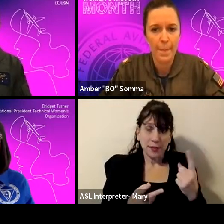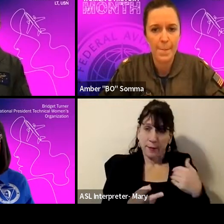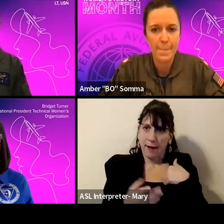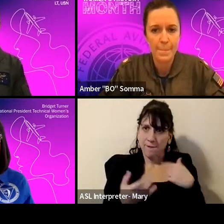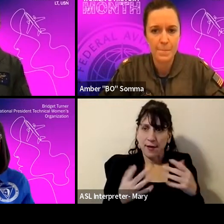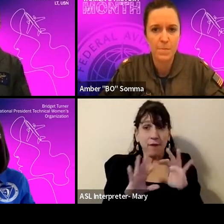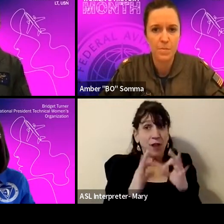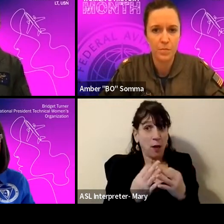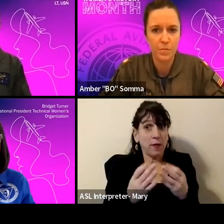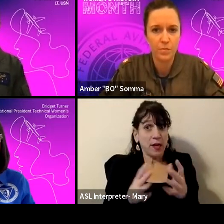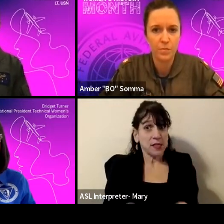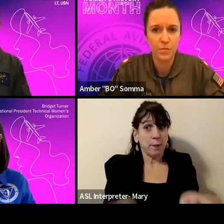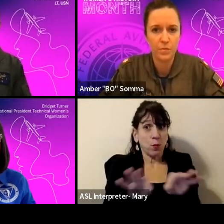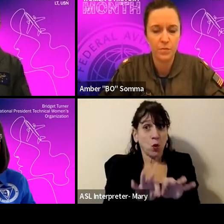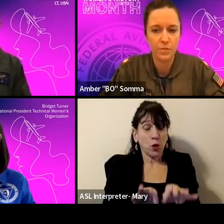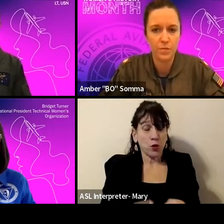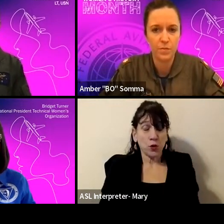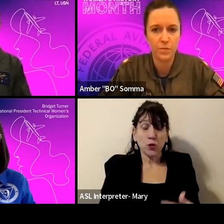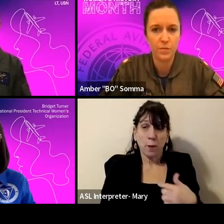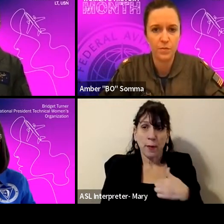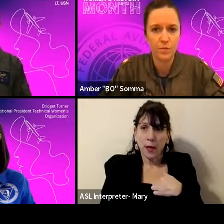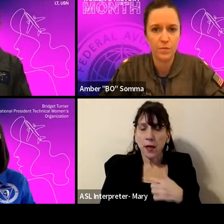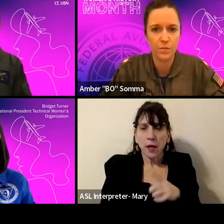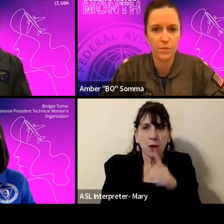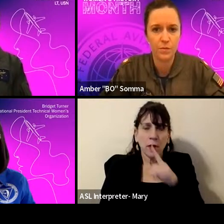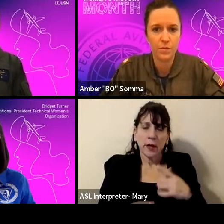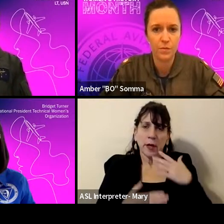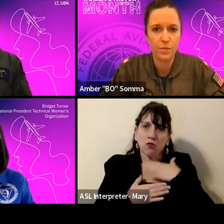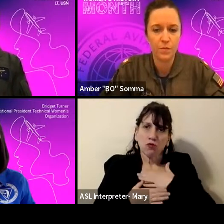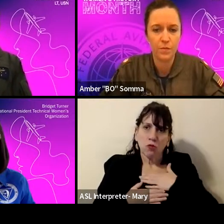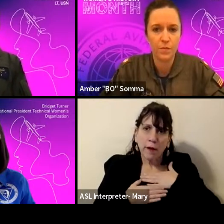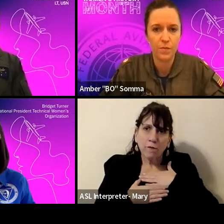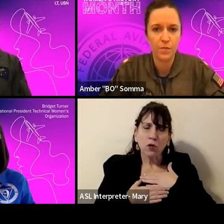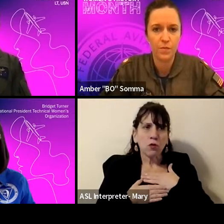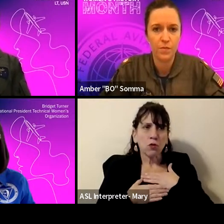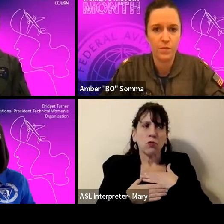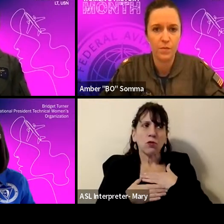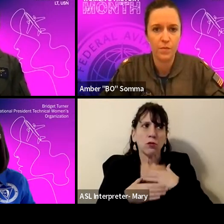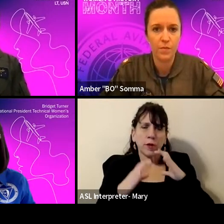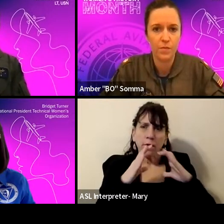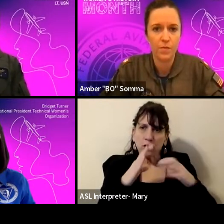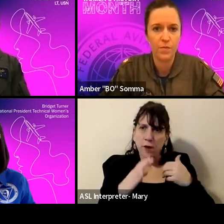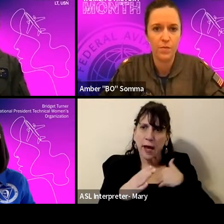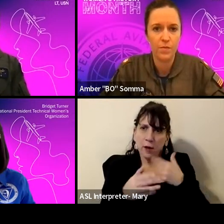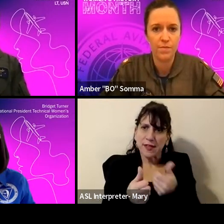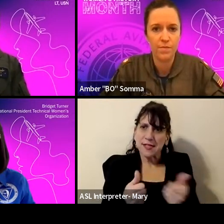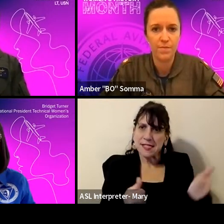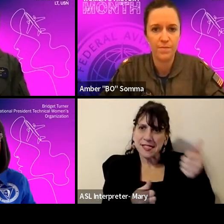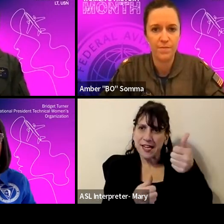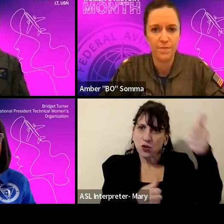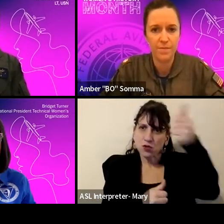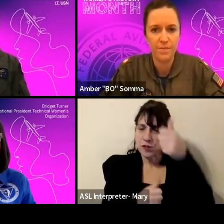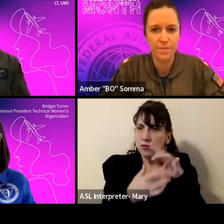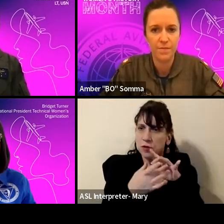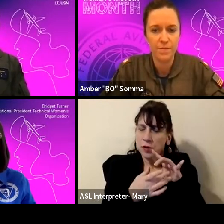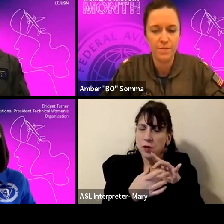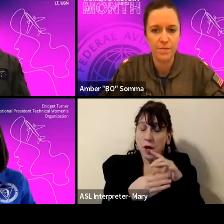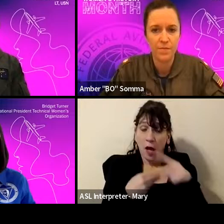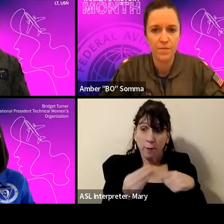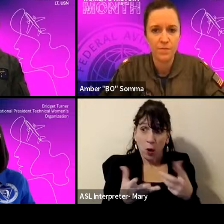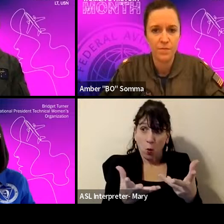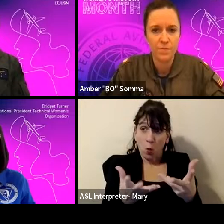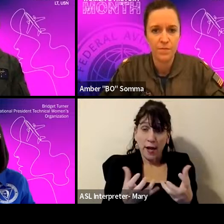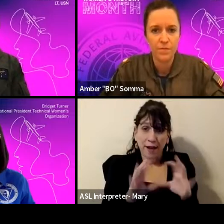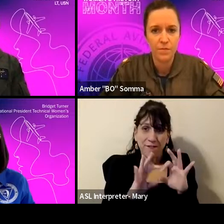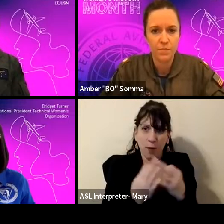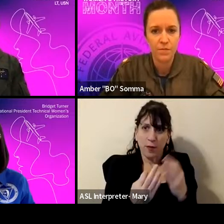is important to me. And, you know, I'm really grateful that the conversations I've had with my senior leadership about wanting to have a family